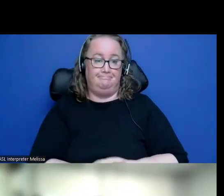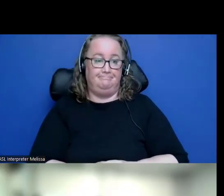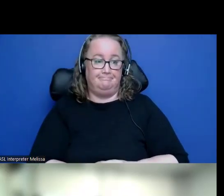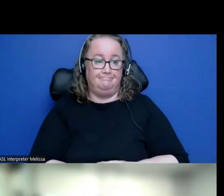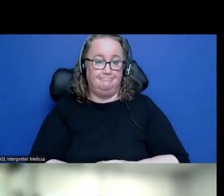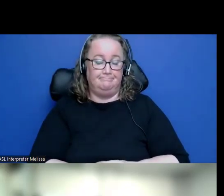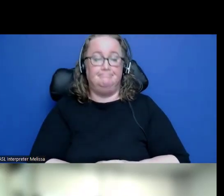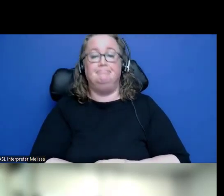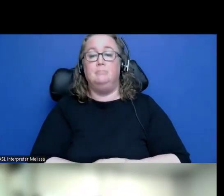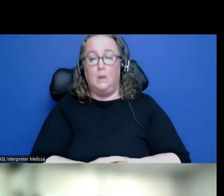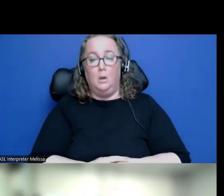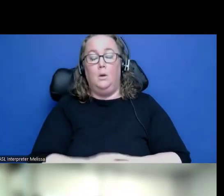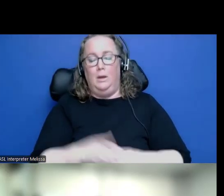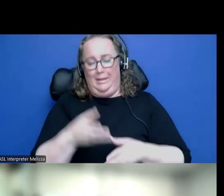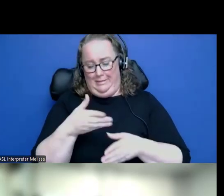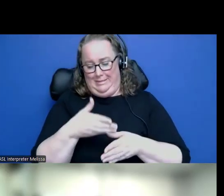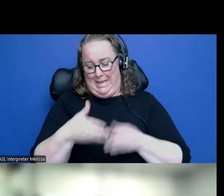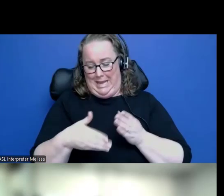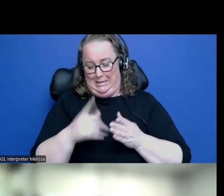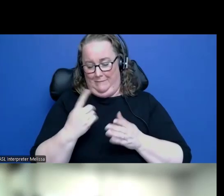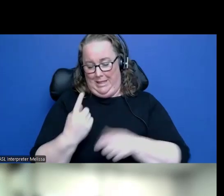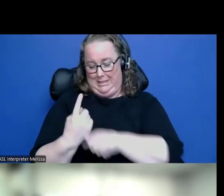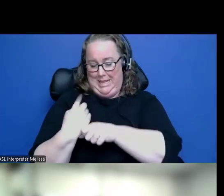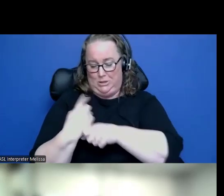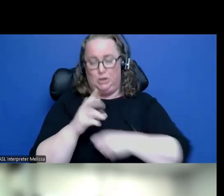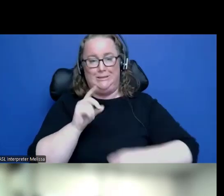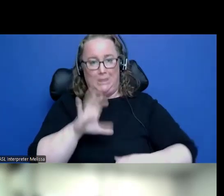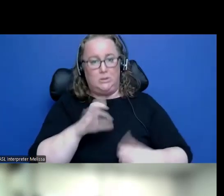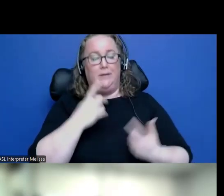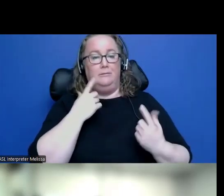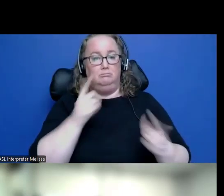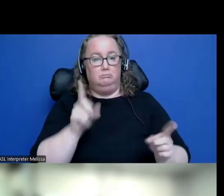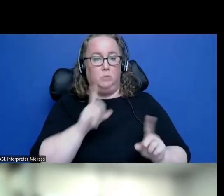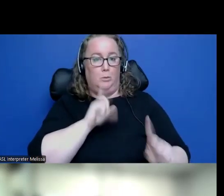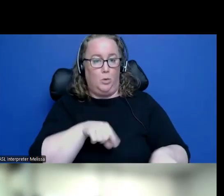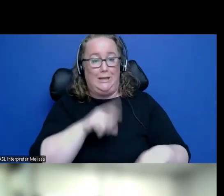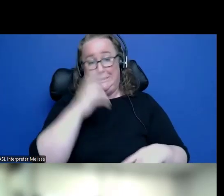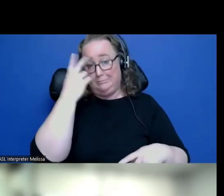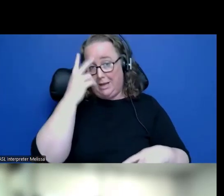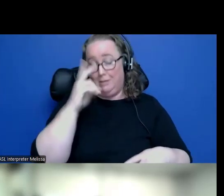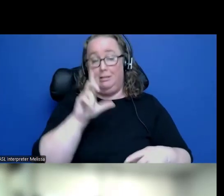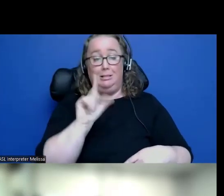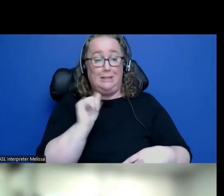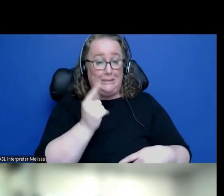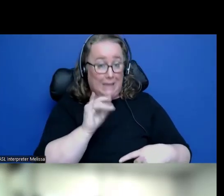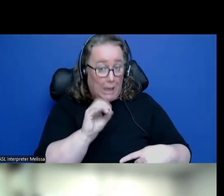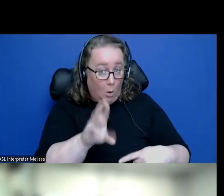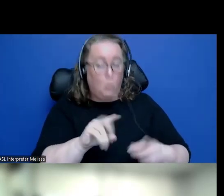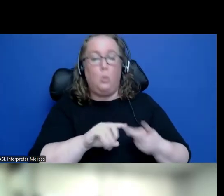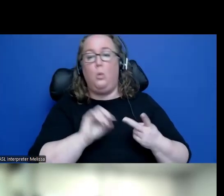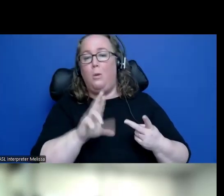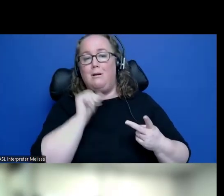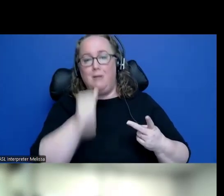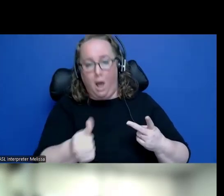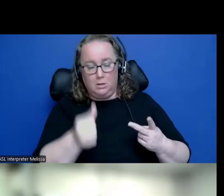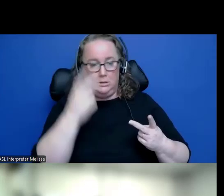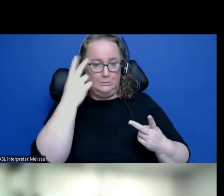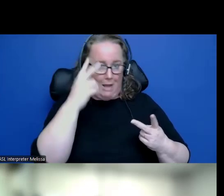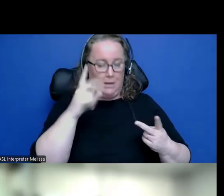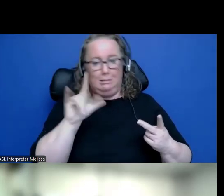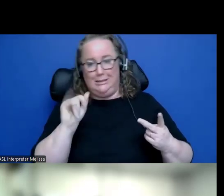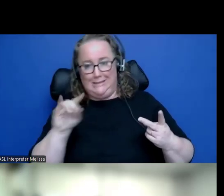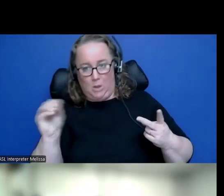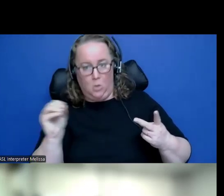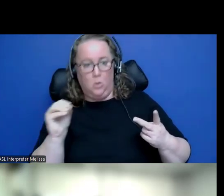the end of last year, DOC began reporting Hispanic or Latino or not Hispanic or Latino status in providing